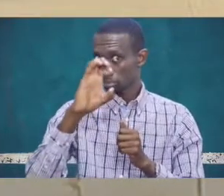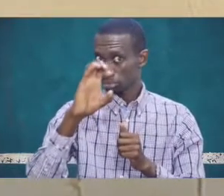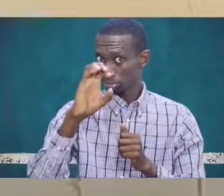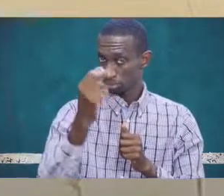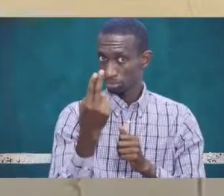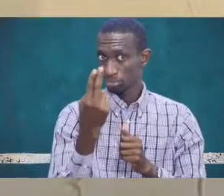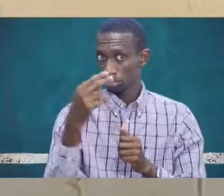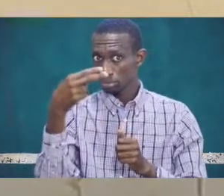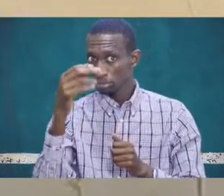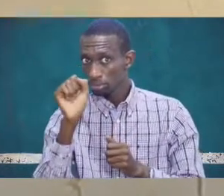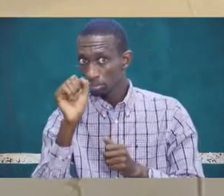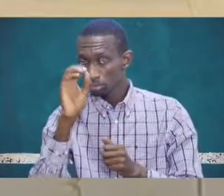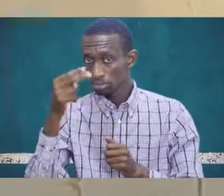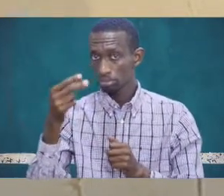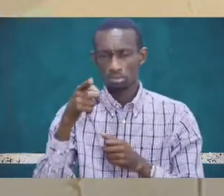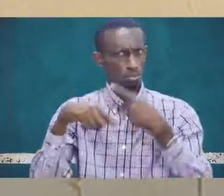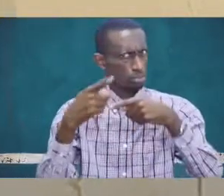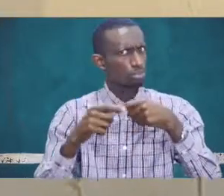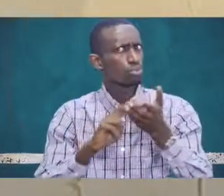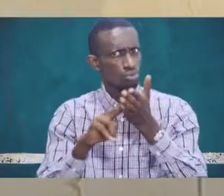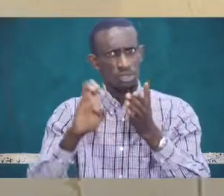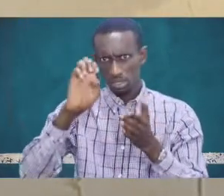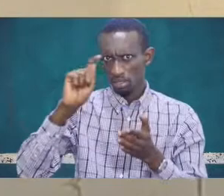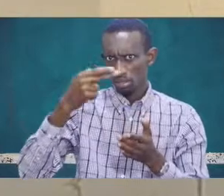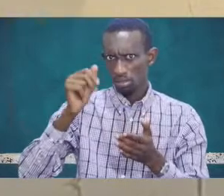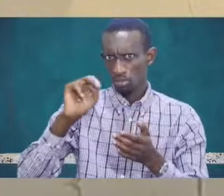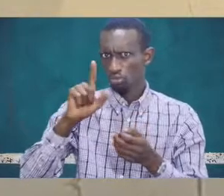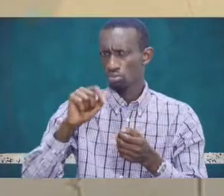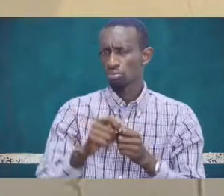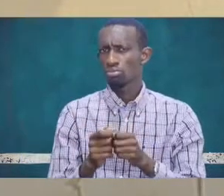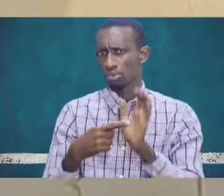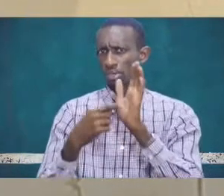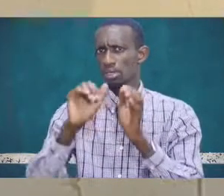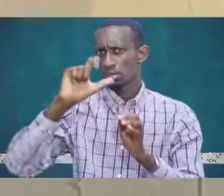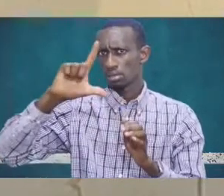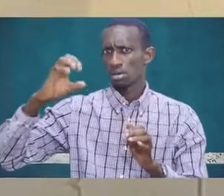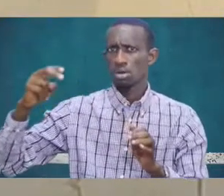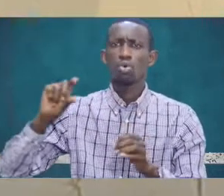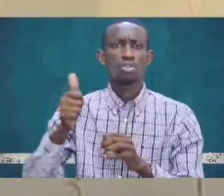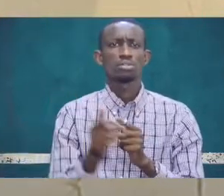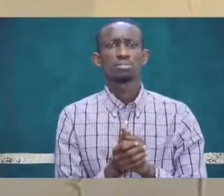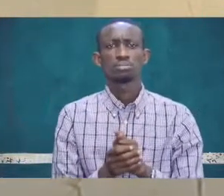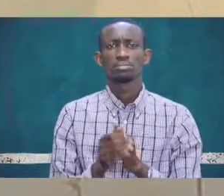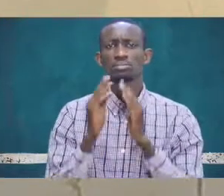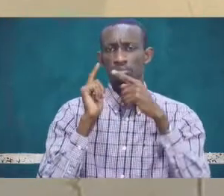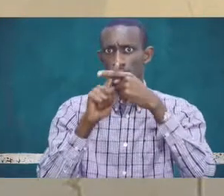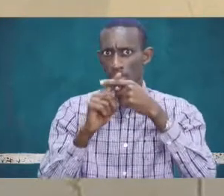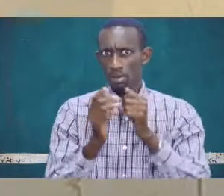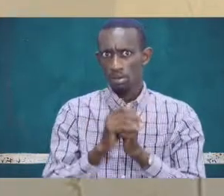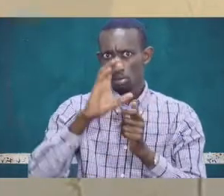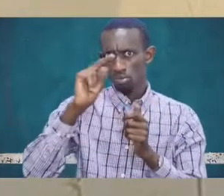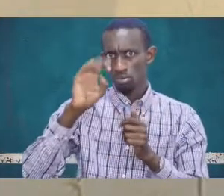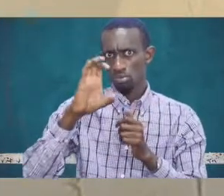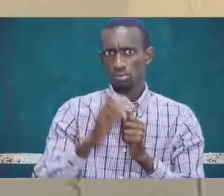used continuously the ethanol to represent other alcohols. Then plus concentrated sulfuric acid.